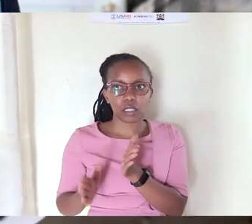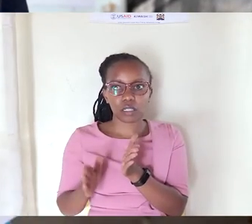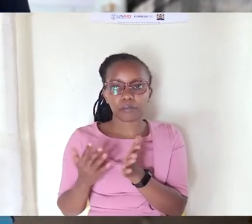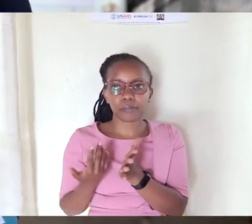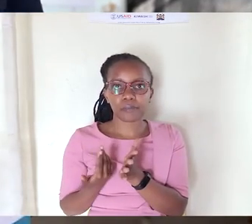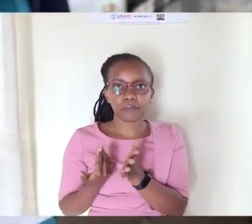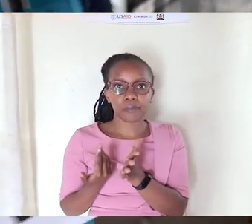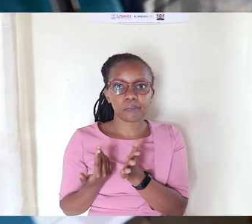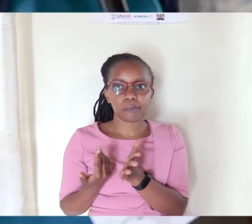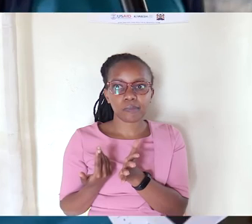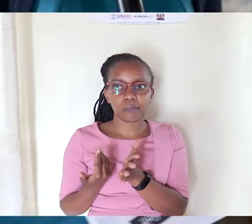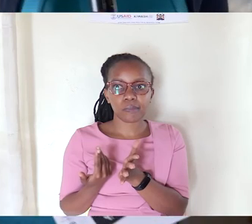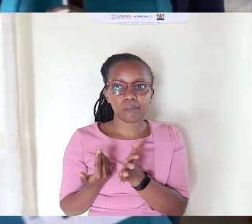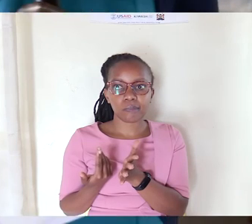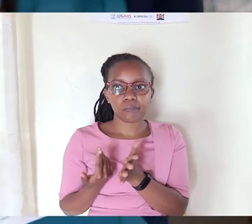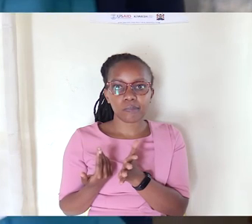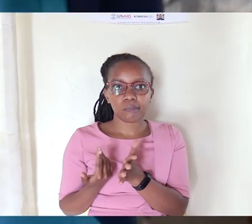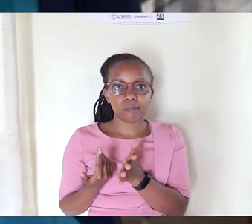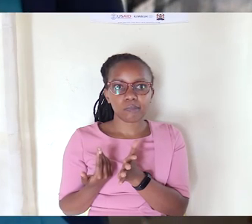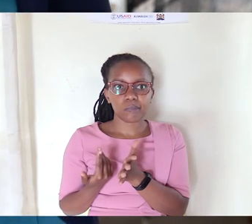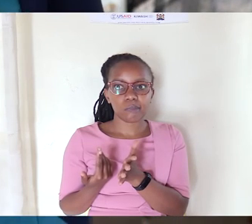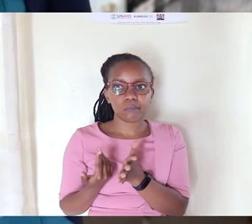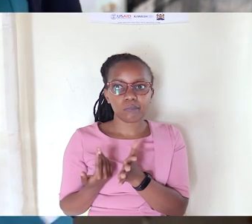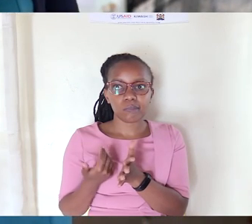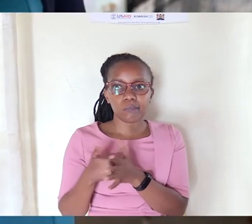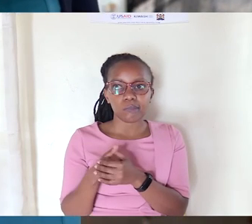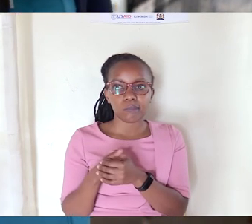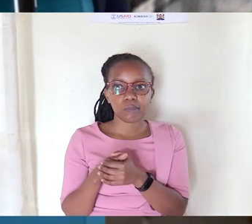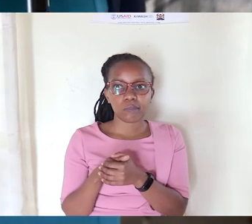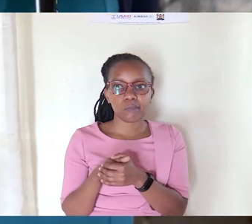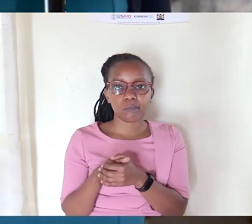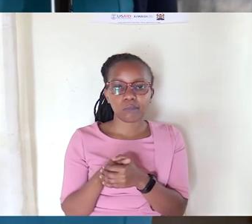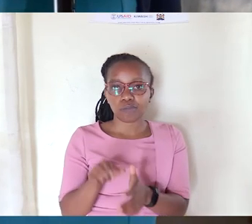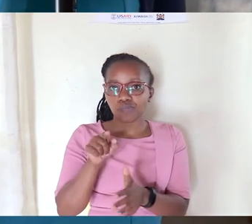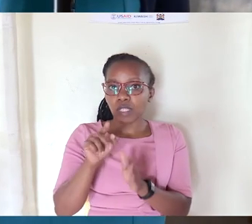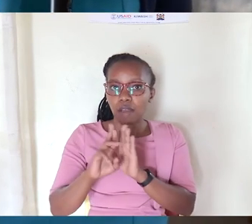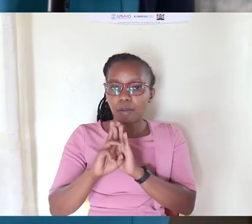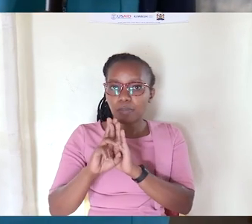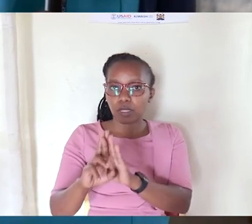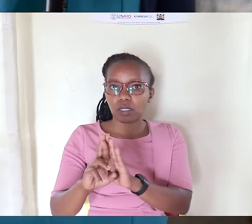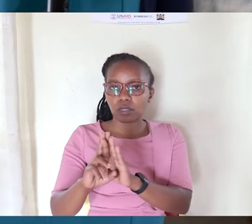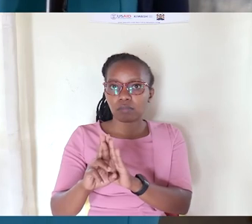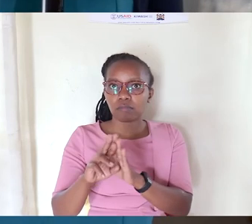seated? Yeah, I was trying to, she left already. Yeah, she was representing